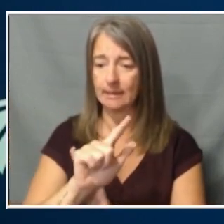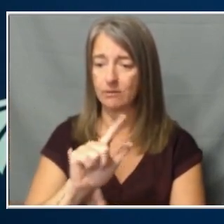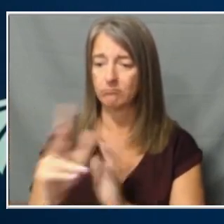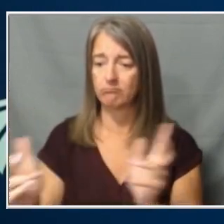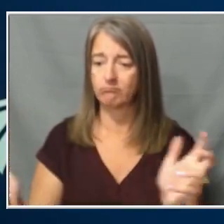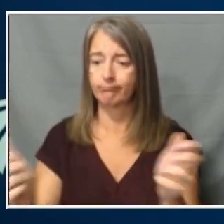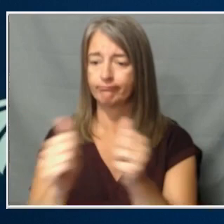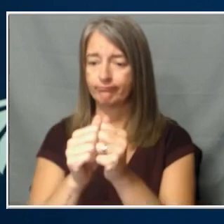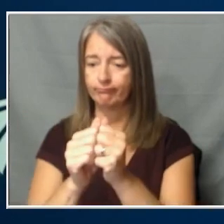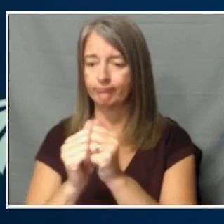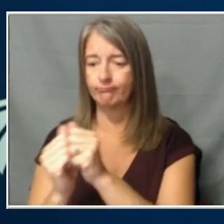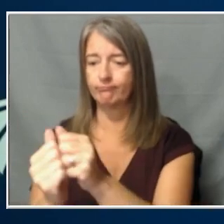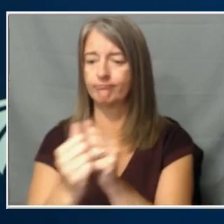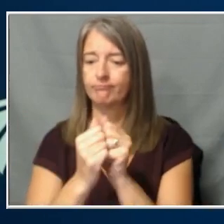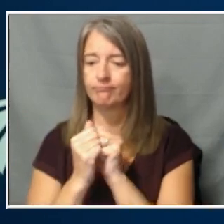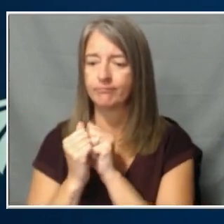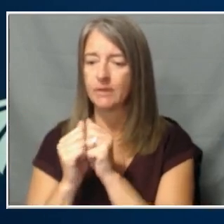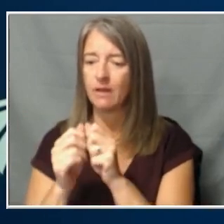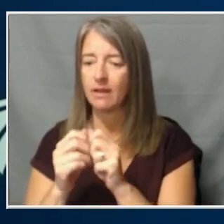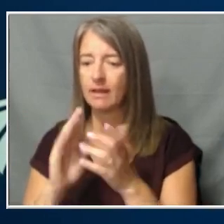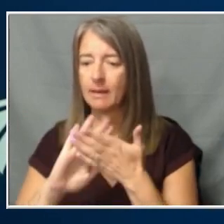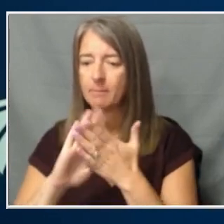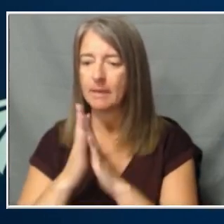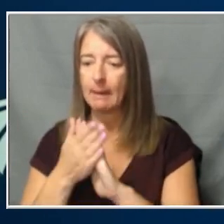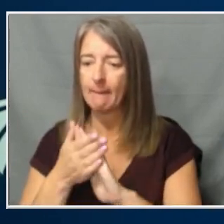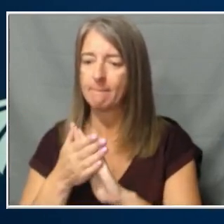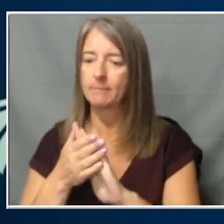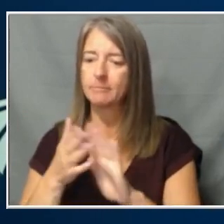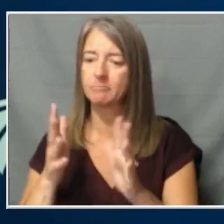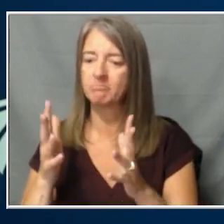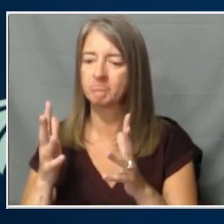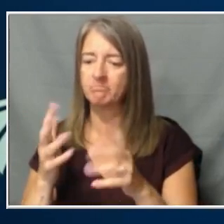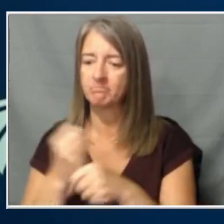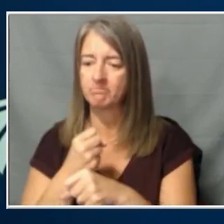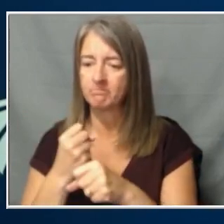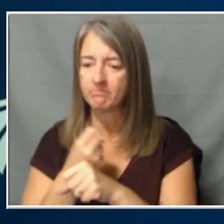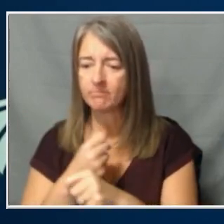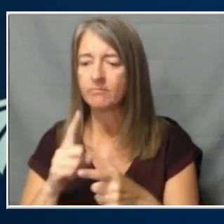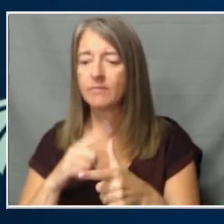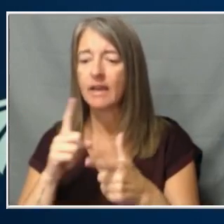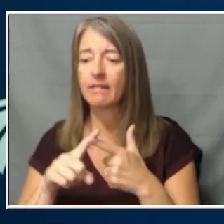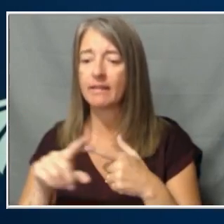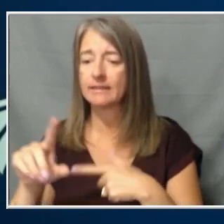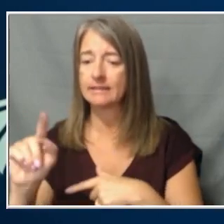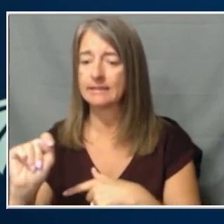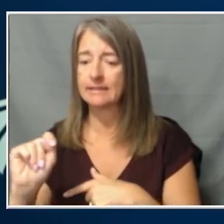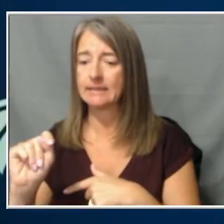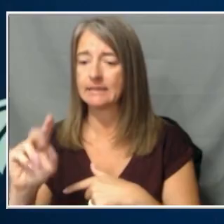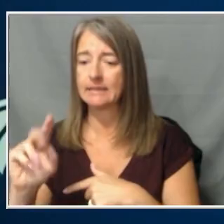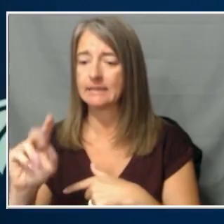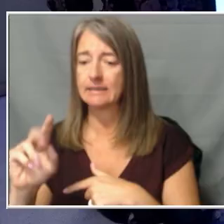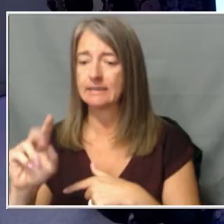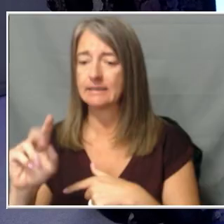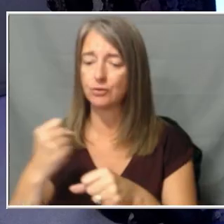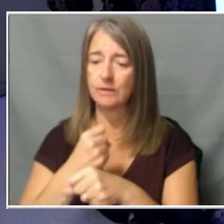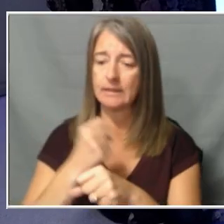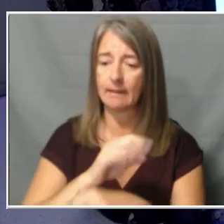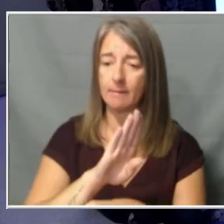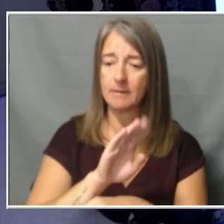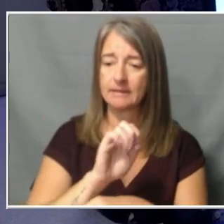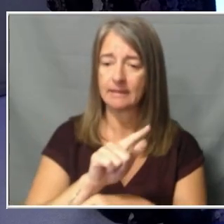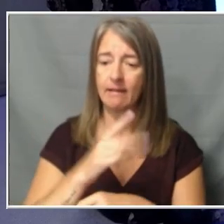together to kind of form of synapses, and that then triggers a T cell to attack the B cell. Thank you for explaining.